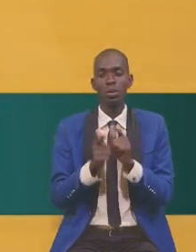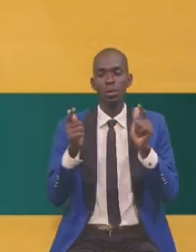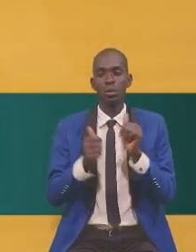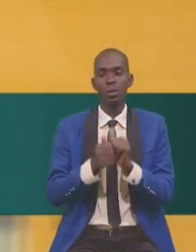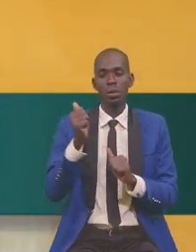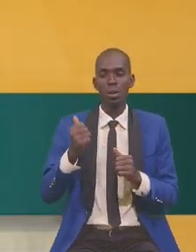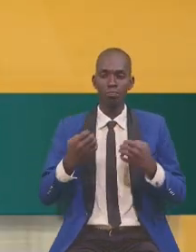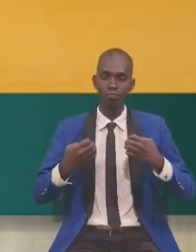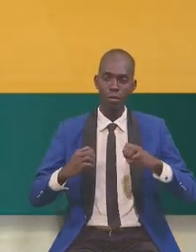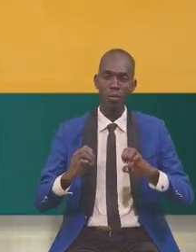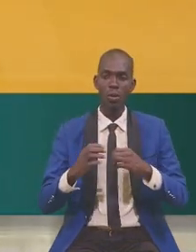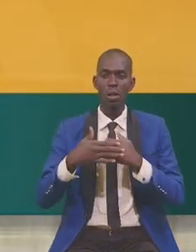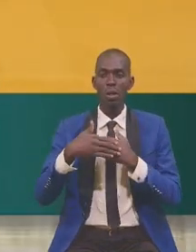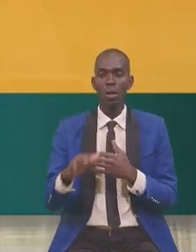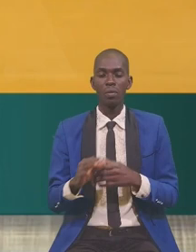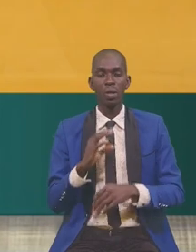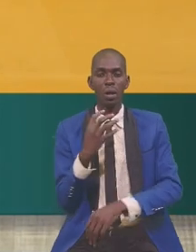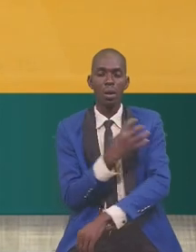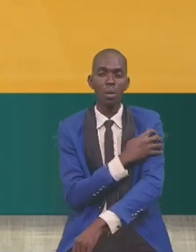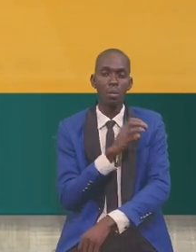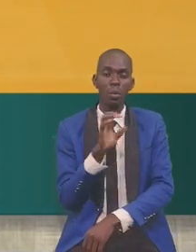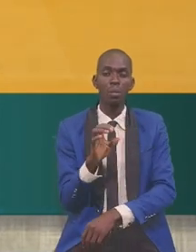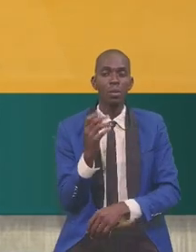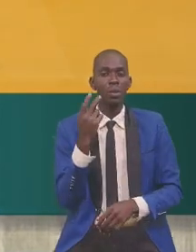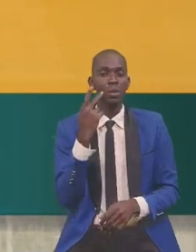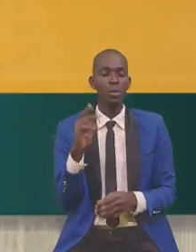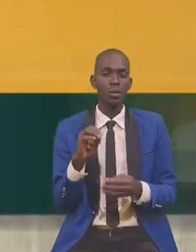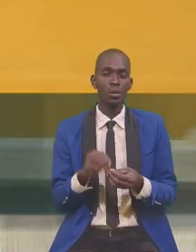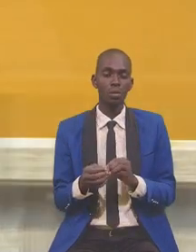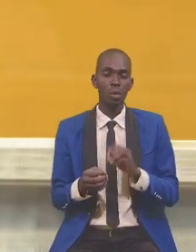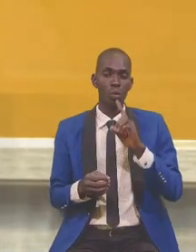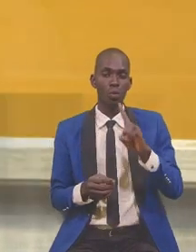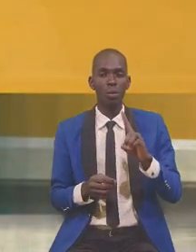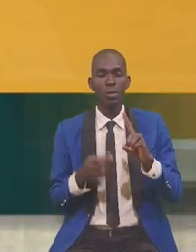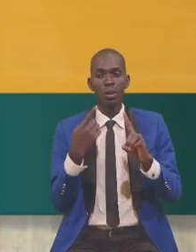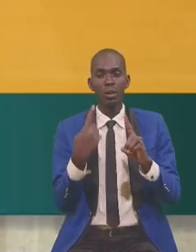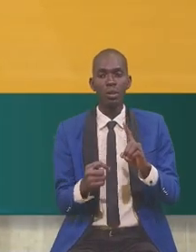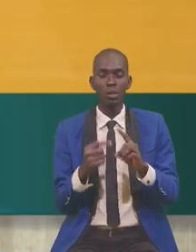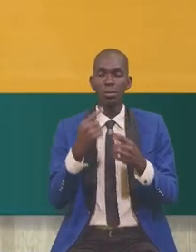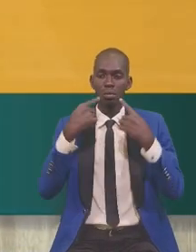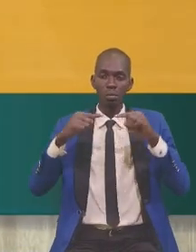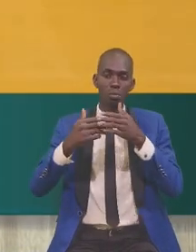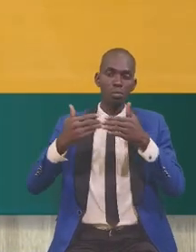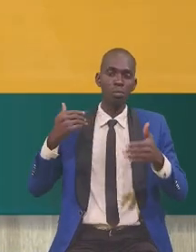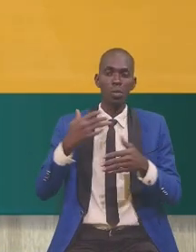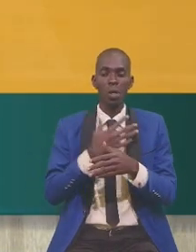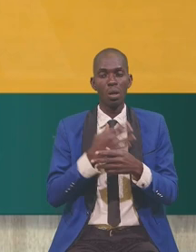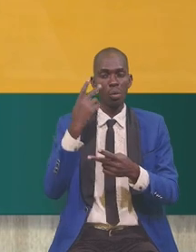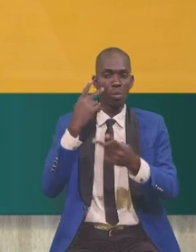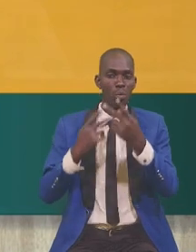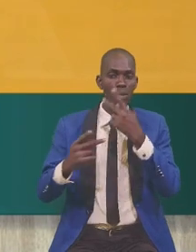We're looking at number one here. Number one is the prediction and the prophecy of greater